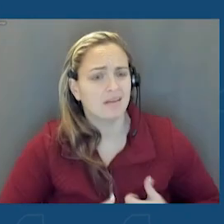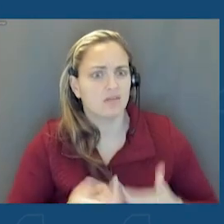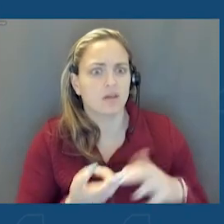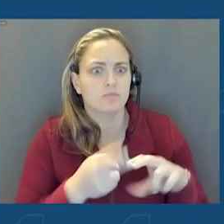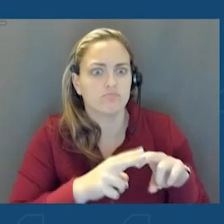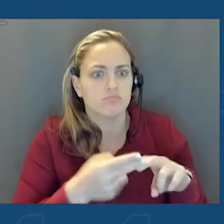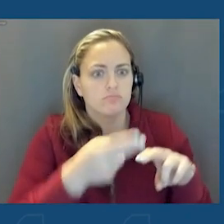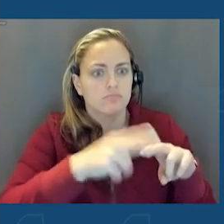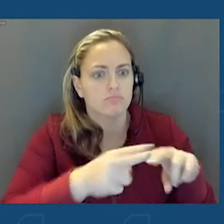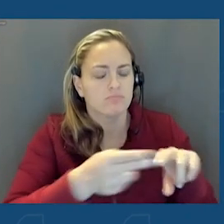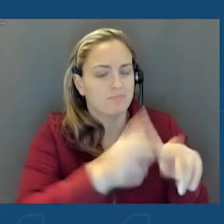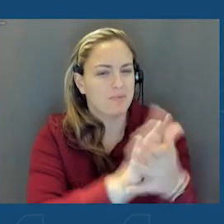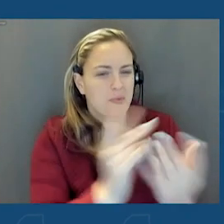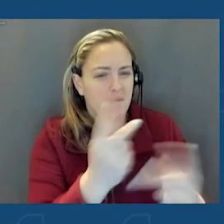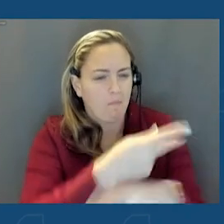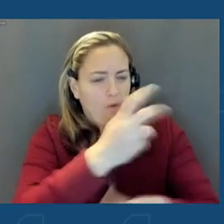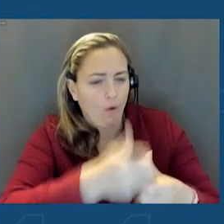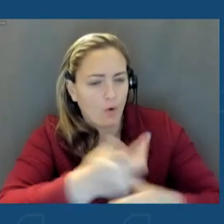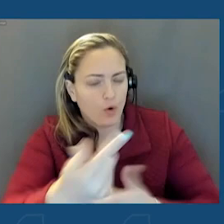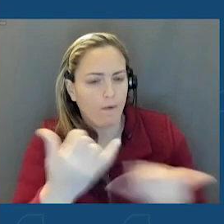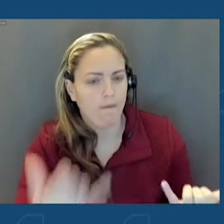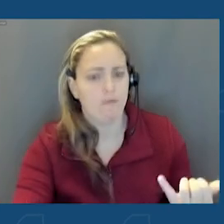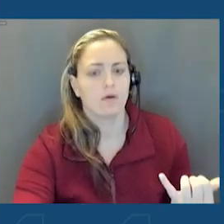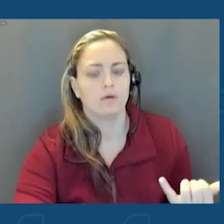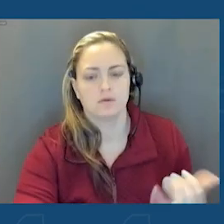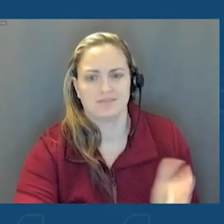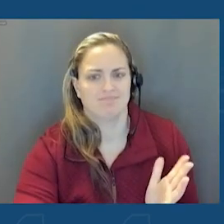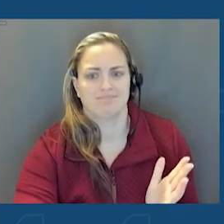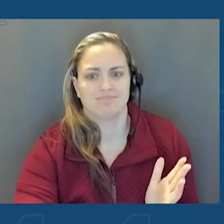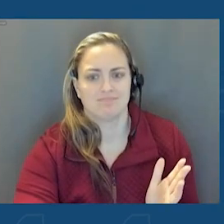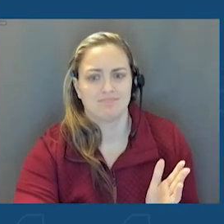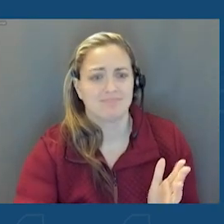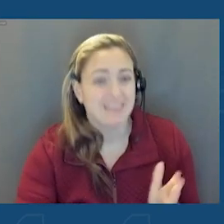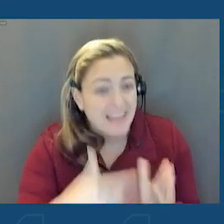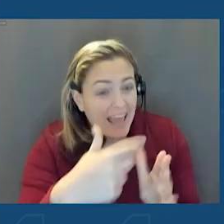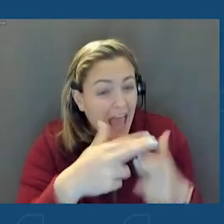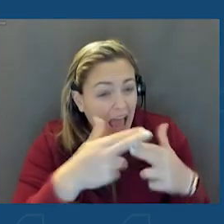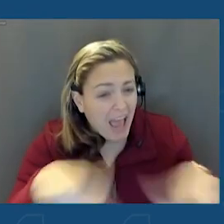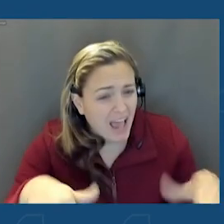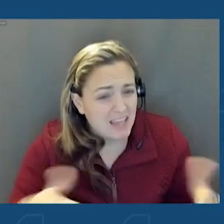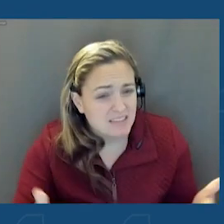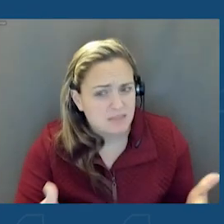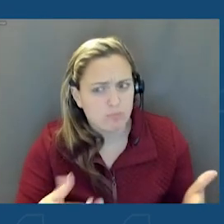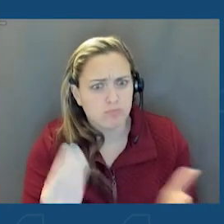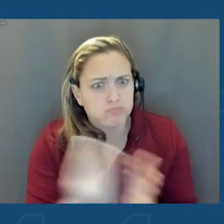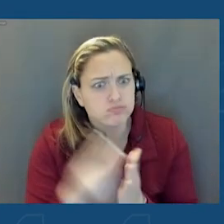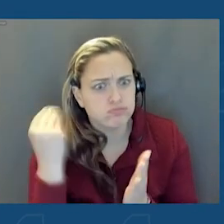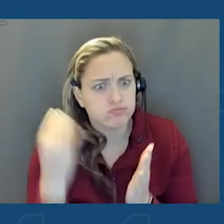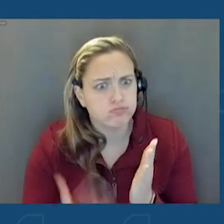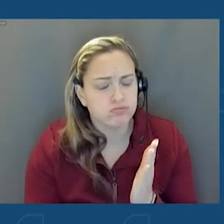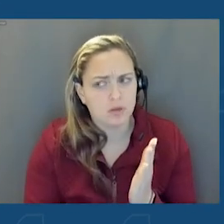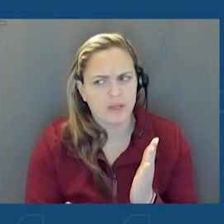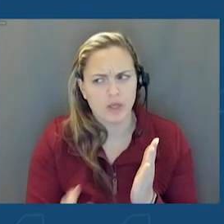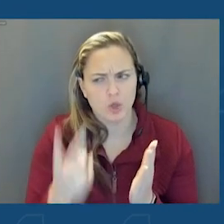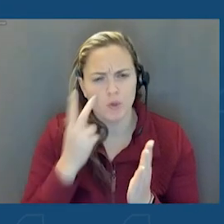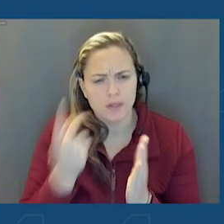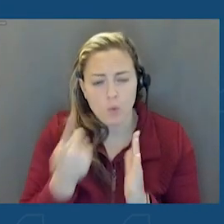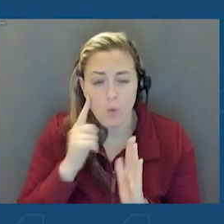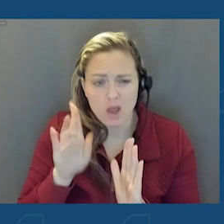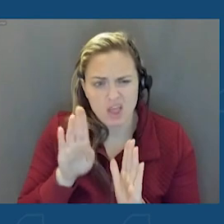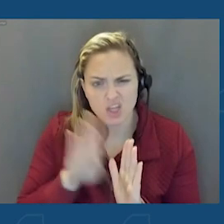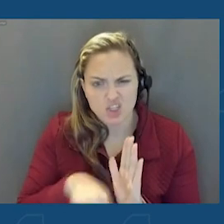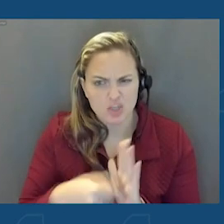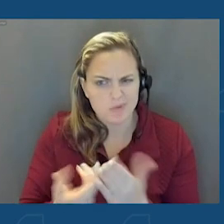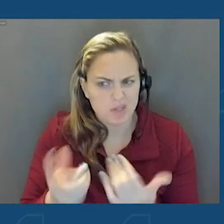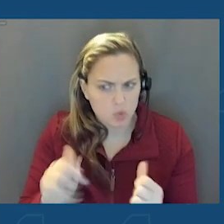up. I mean, my God, the cost of eggs used to be one of the cheapest things you could buy. I'm